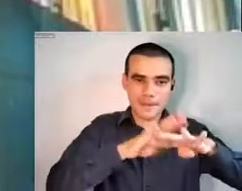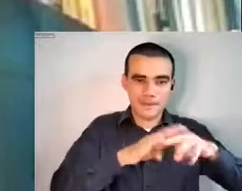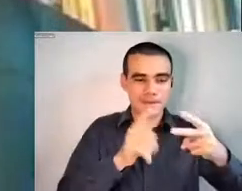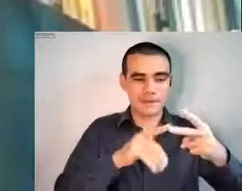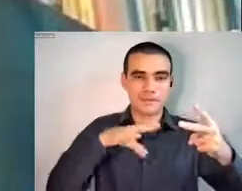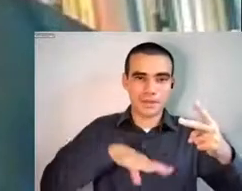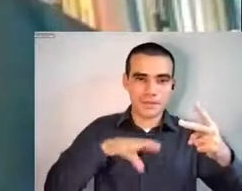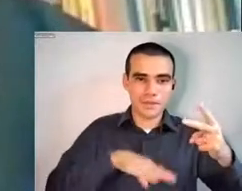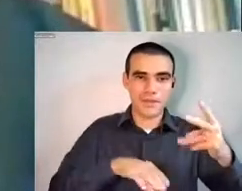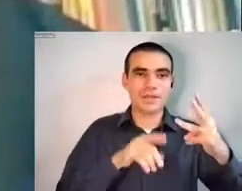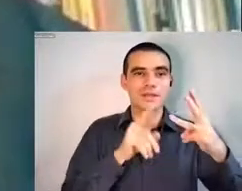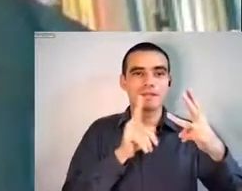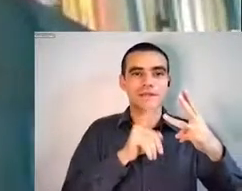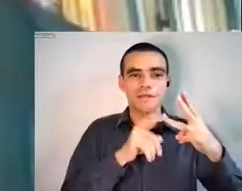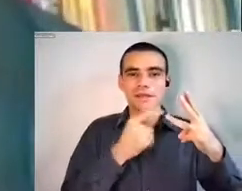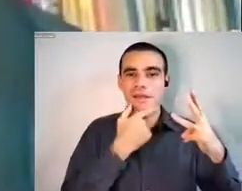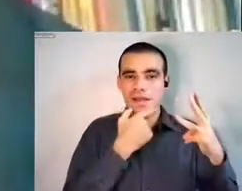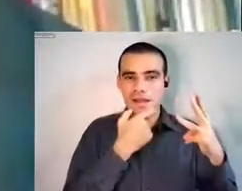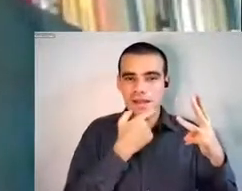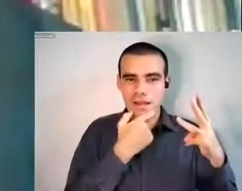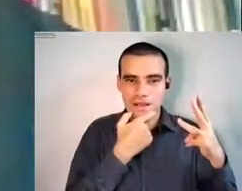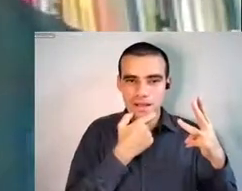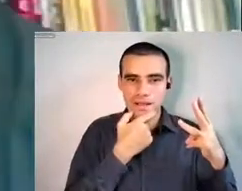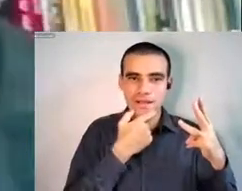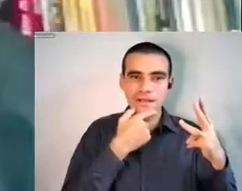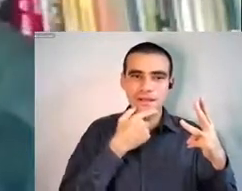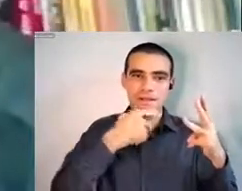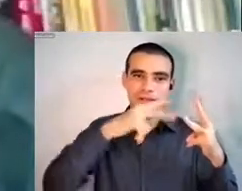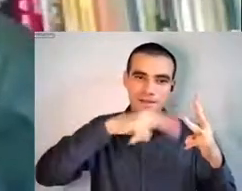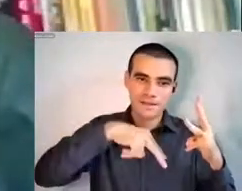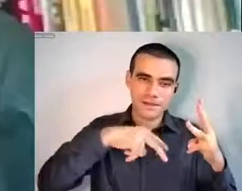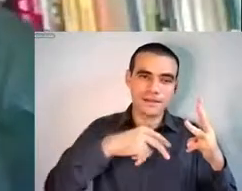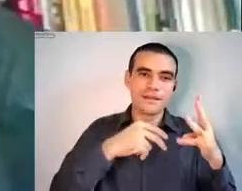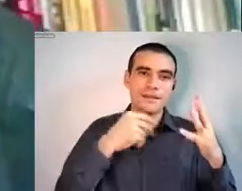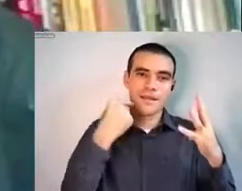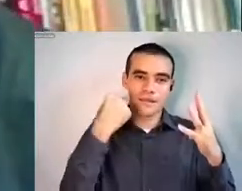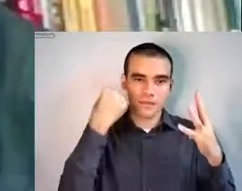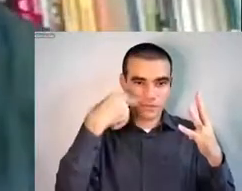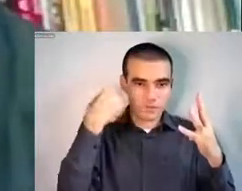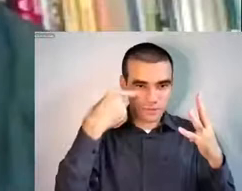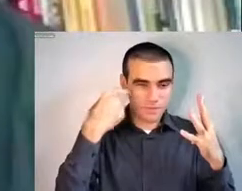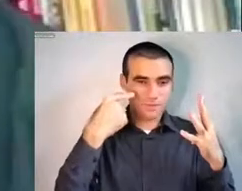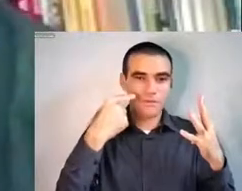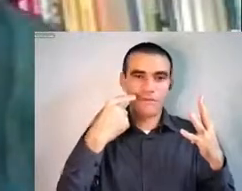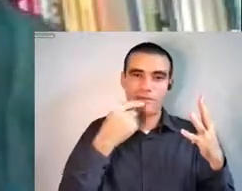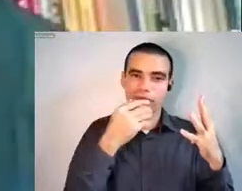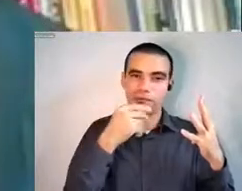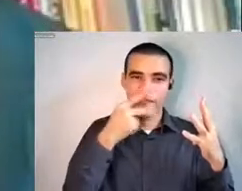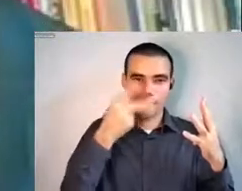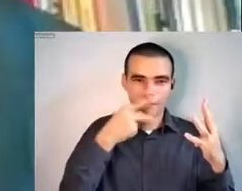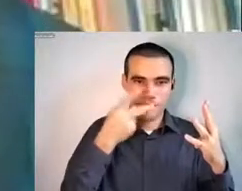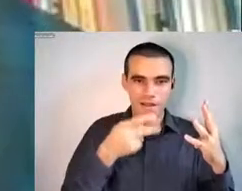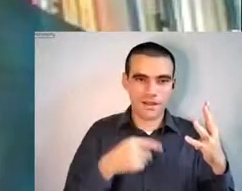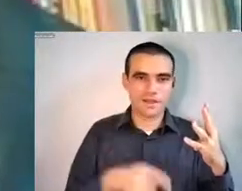mathematics, written Portuguese, read and written speaking, and spoken Spanish.